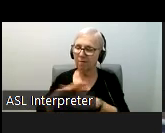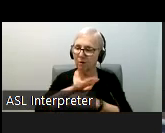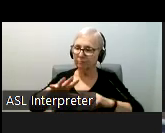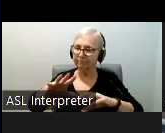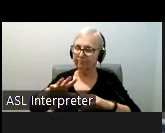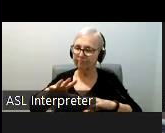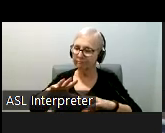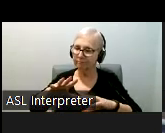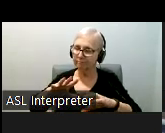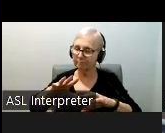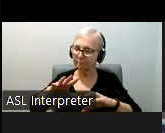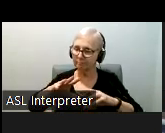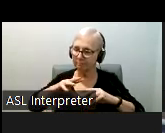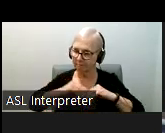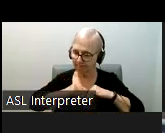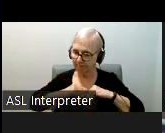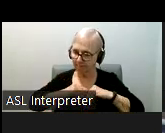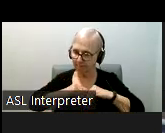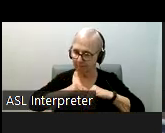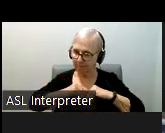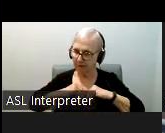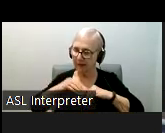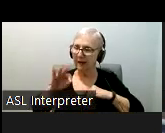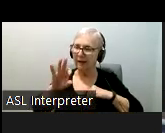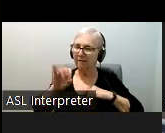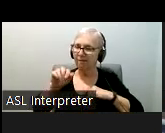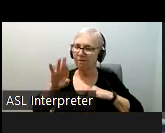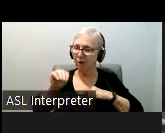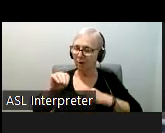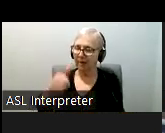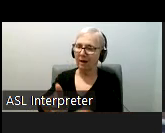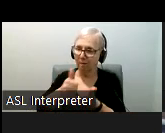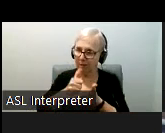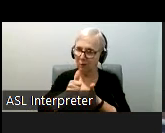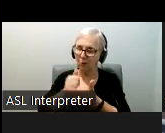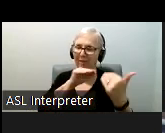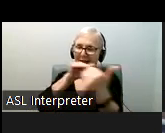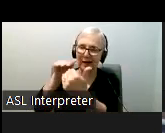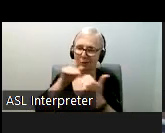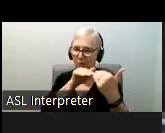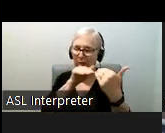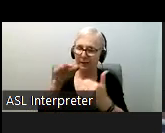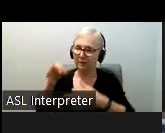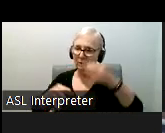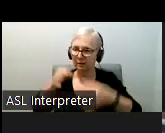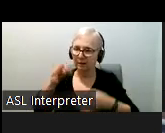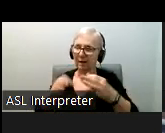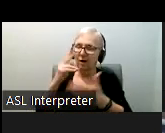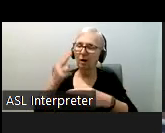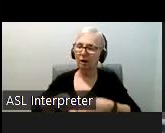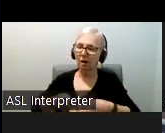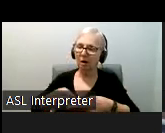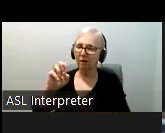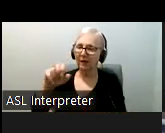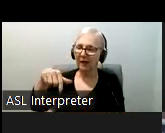embraced bringing in a firm to help us with all of our equity and justice work. They're called the Equity Project. They are